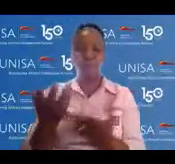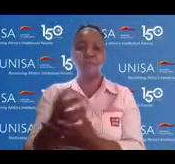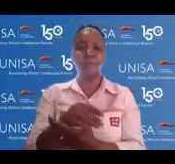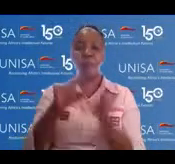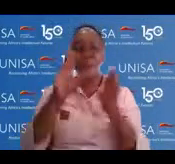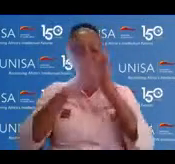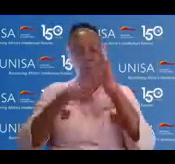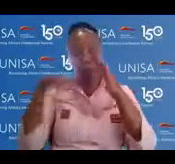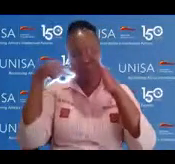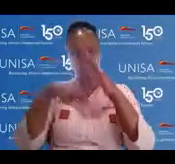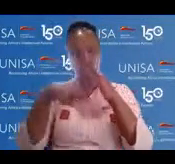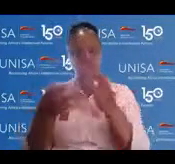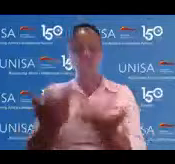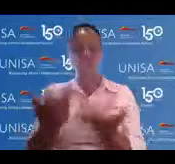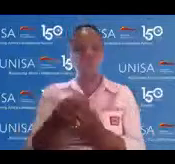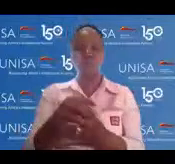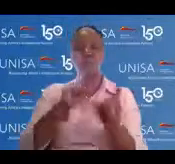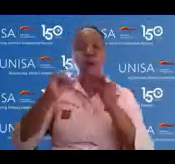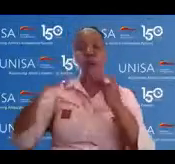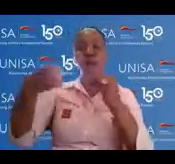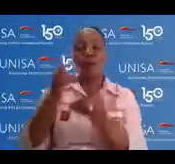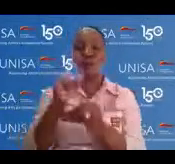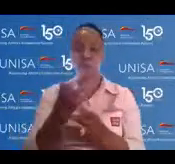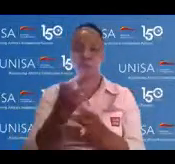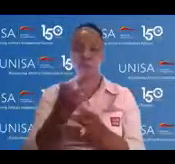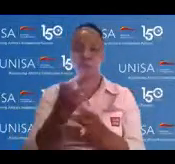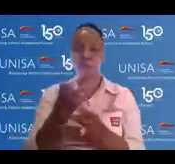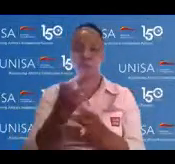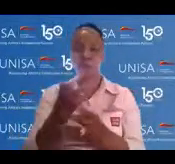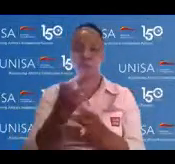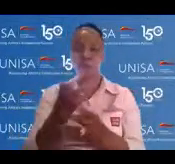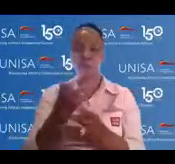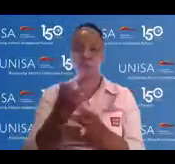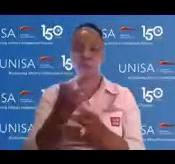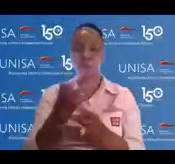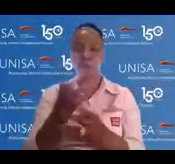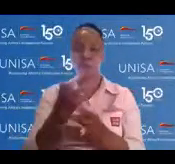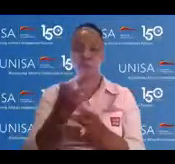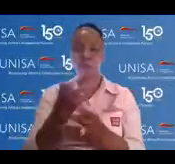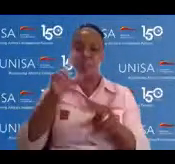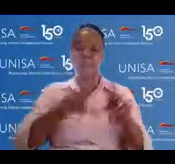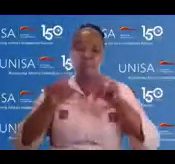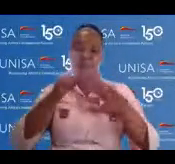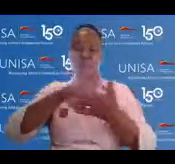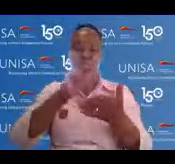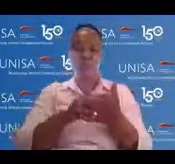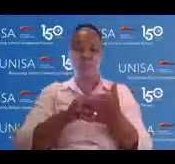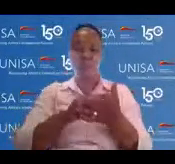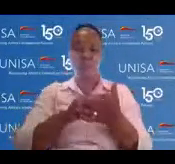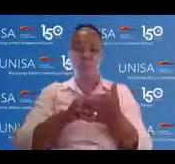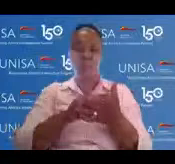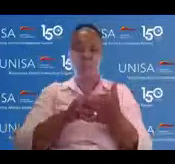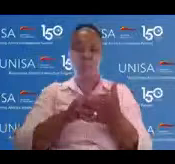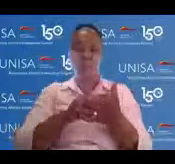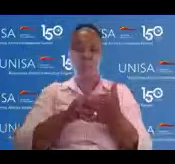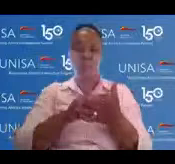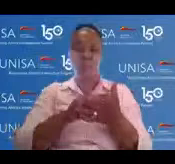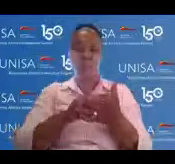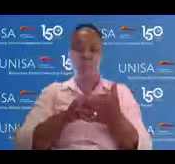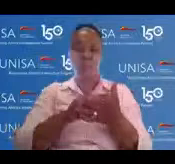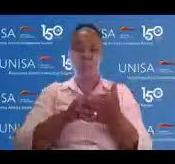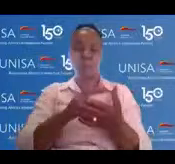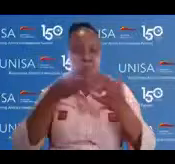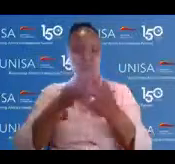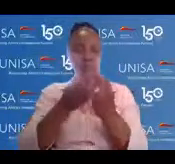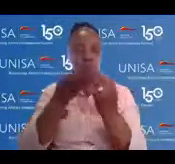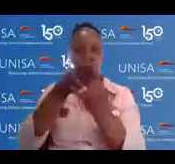we talk about the Invigilator app student user guide, and there's a hyperlink there that you can click to access the student